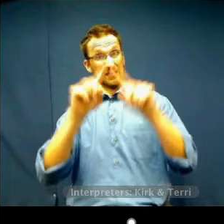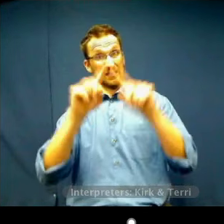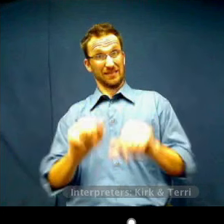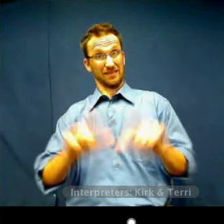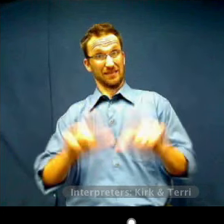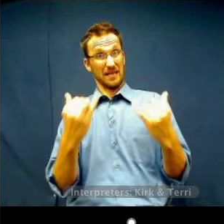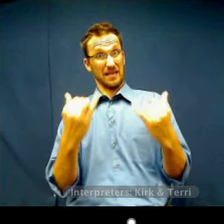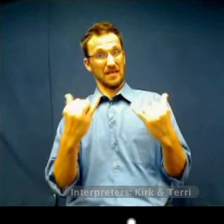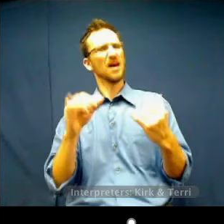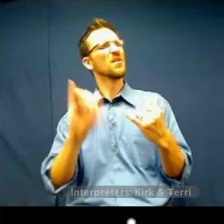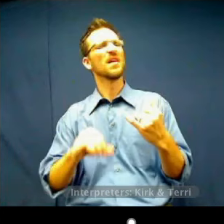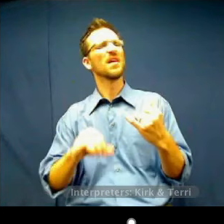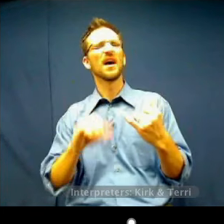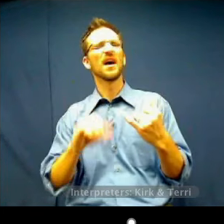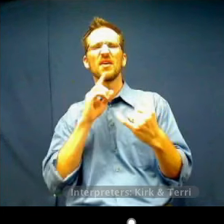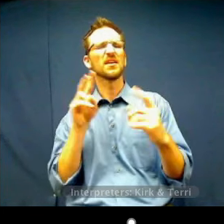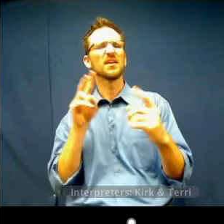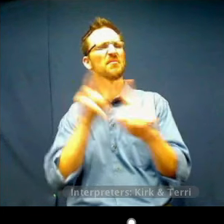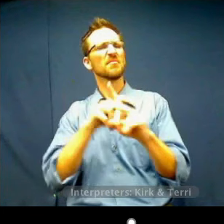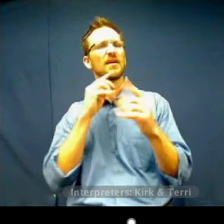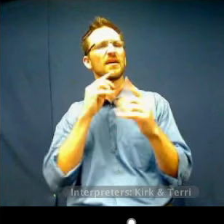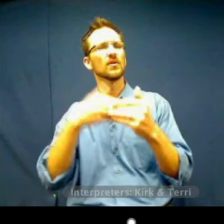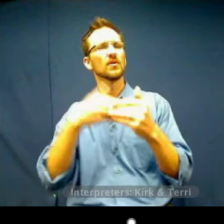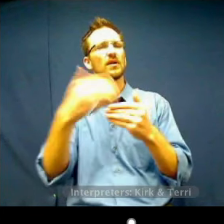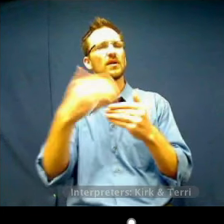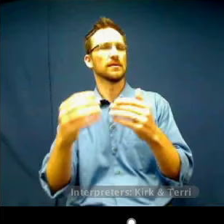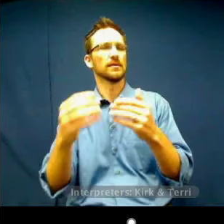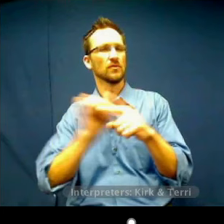webinar, and it's all related to domestic violence.